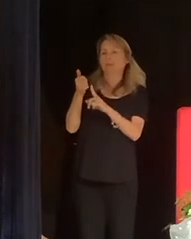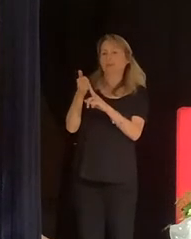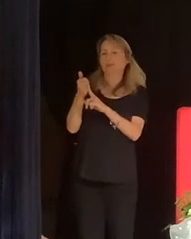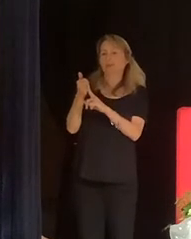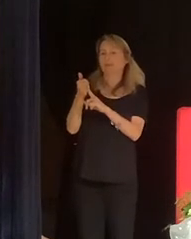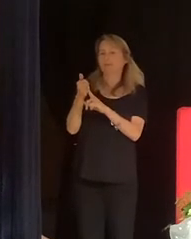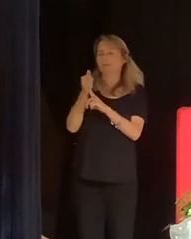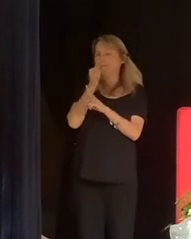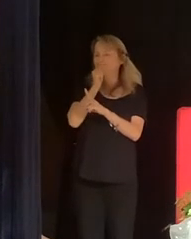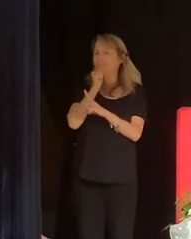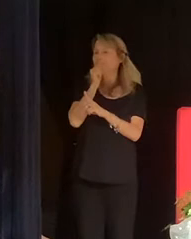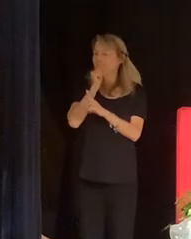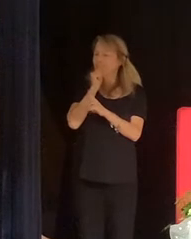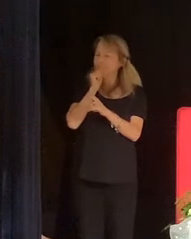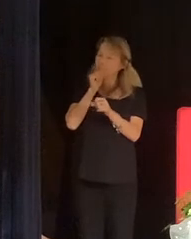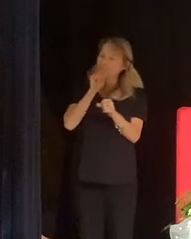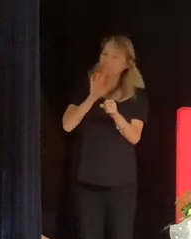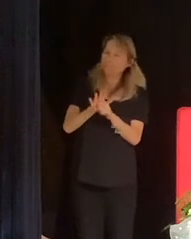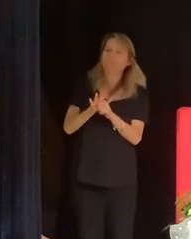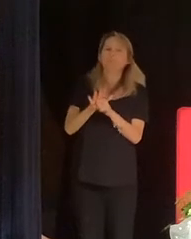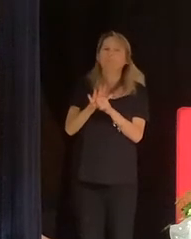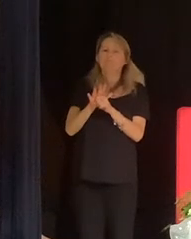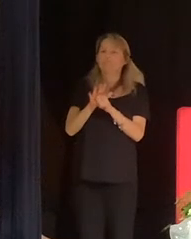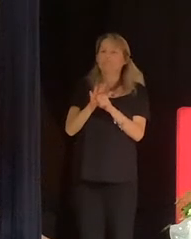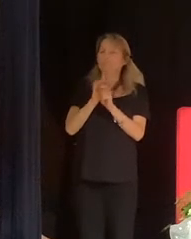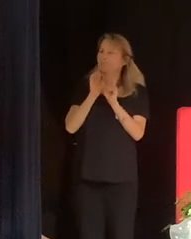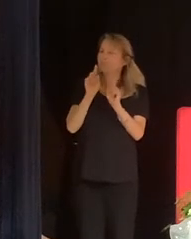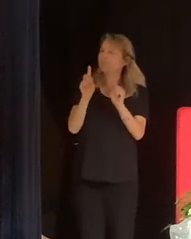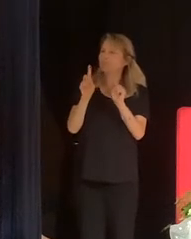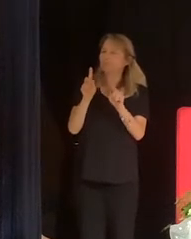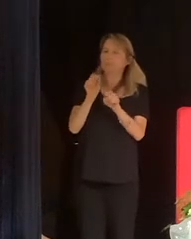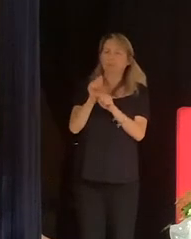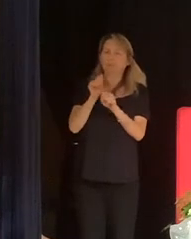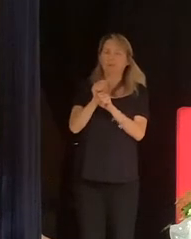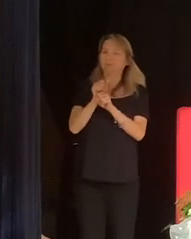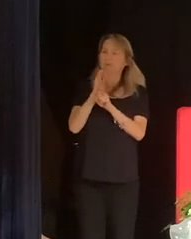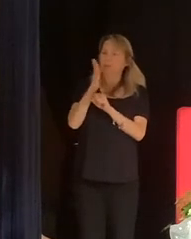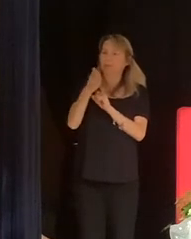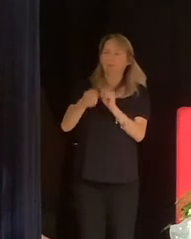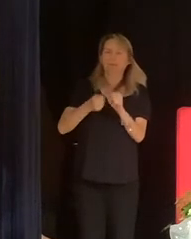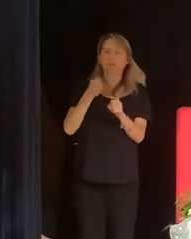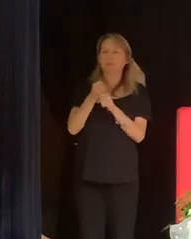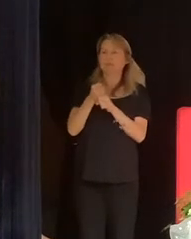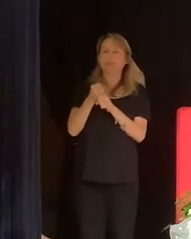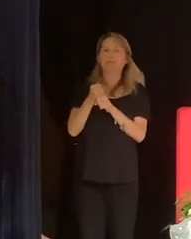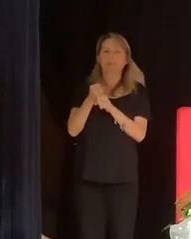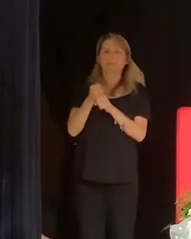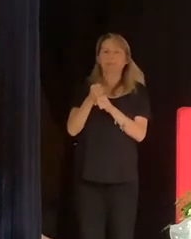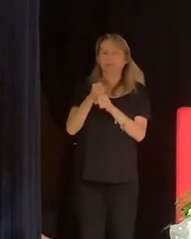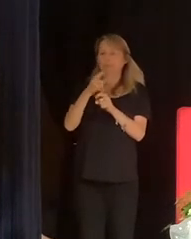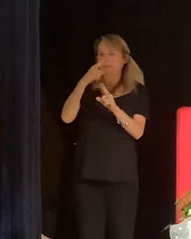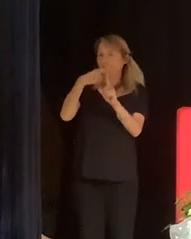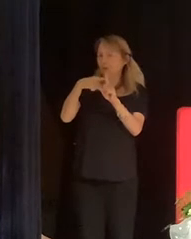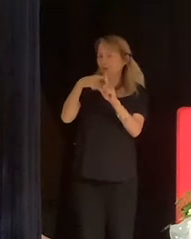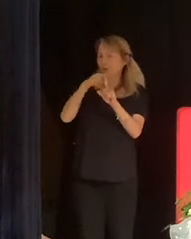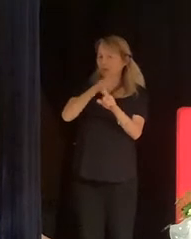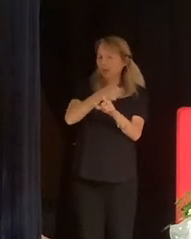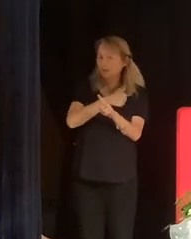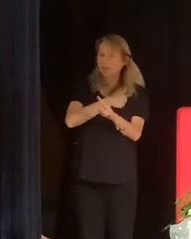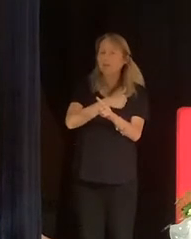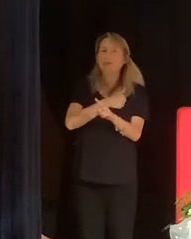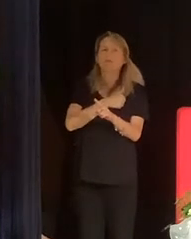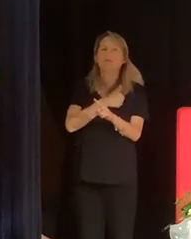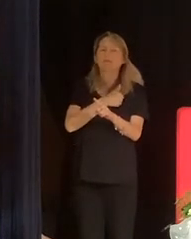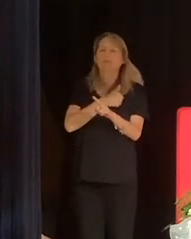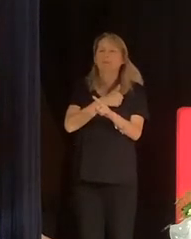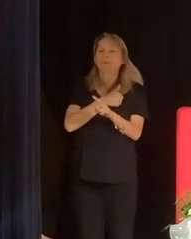perseverance, dedication, and commitment to their placement during the school year. They demonstrate a positive attitude, community